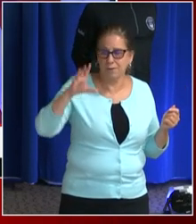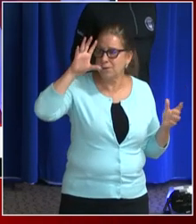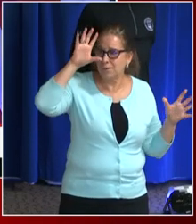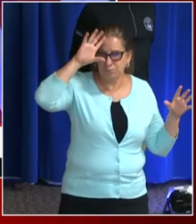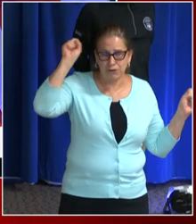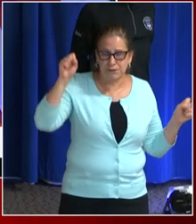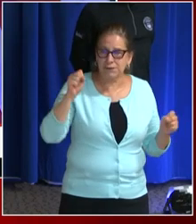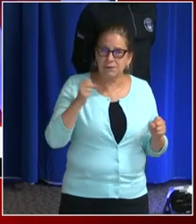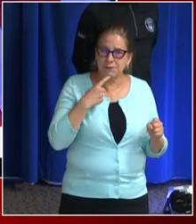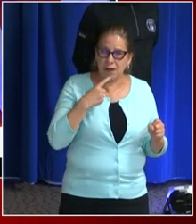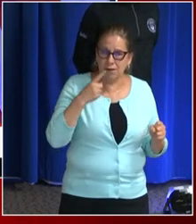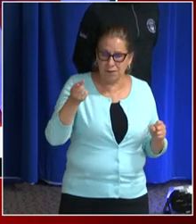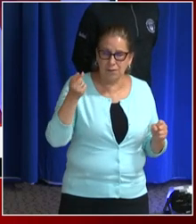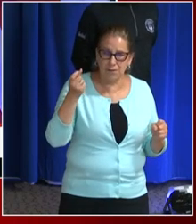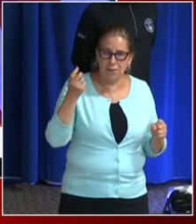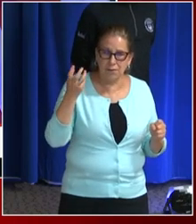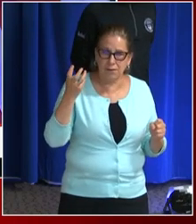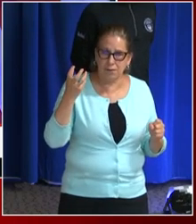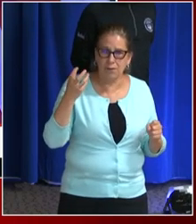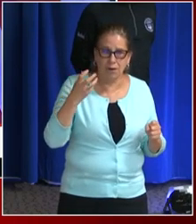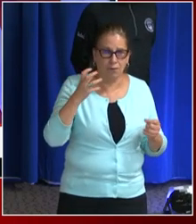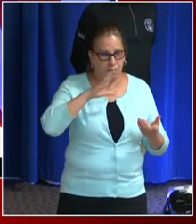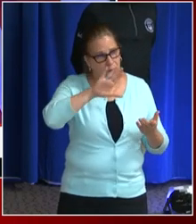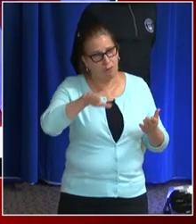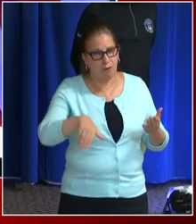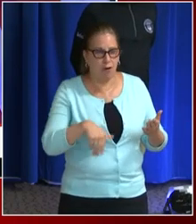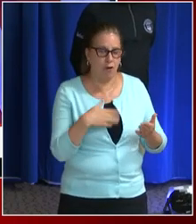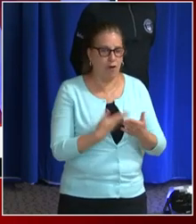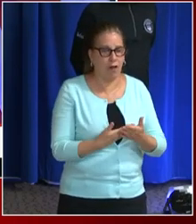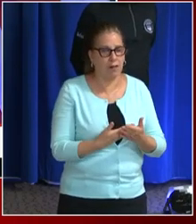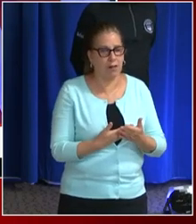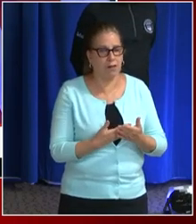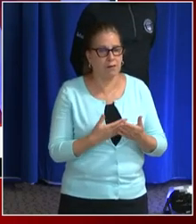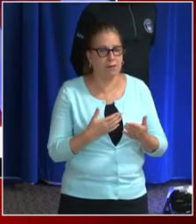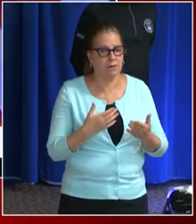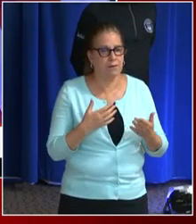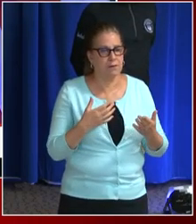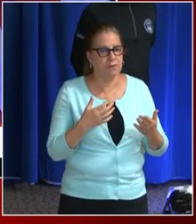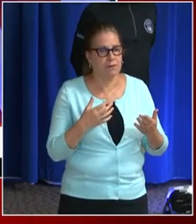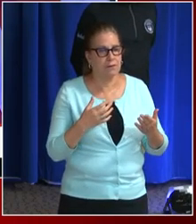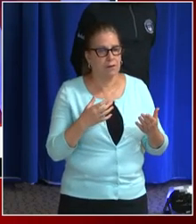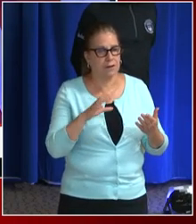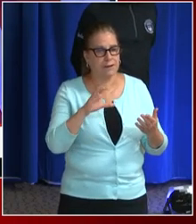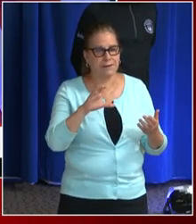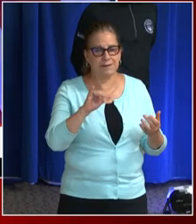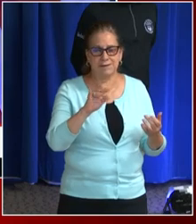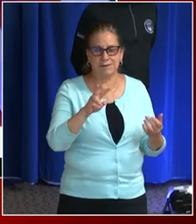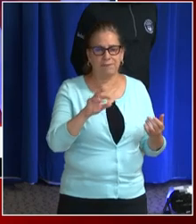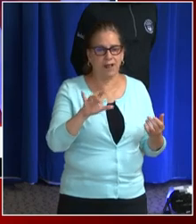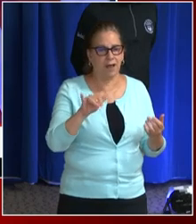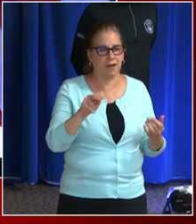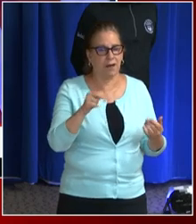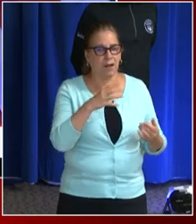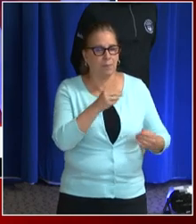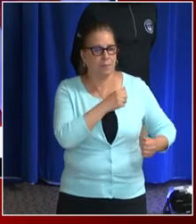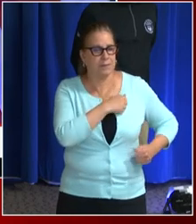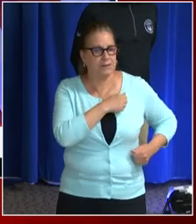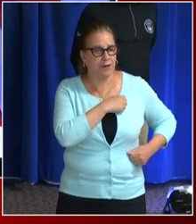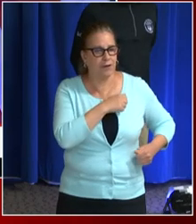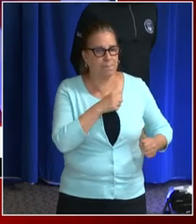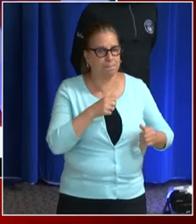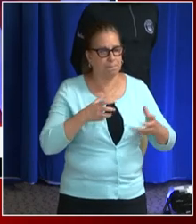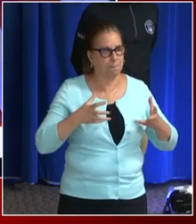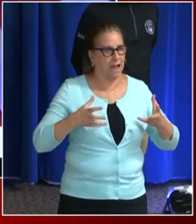wanted all manner of civilian and military might deployed across the country